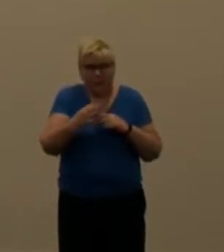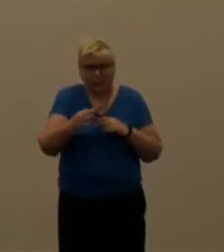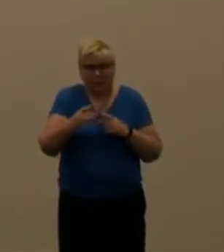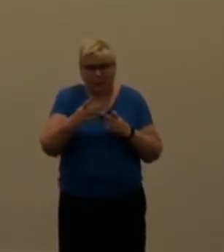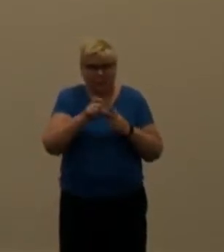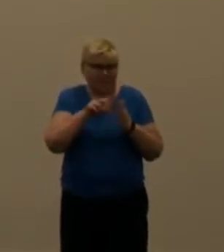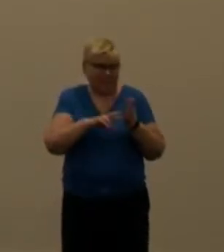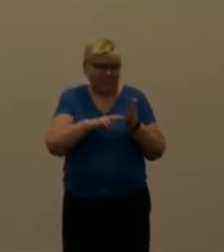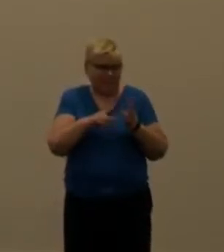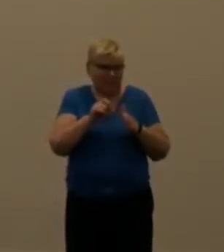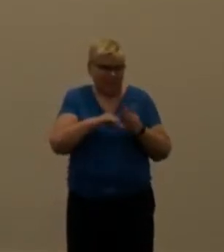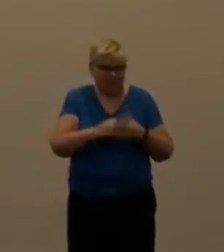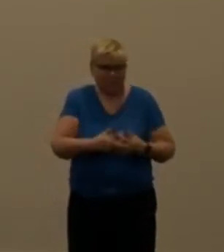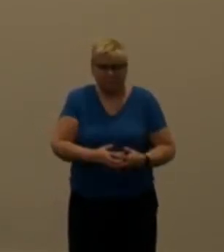DevOps.